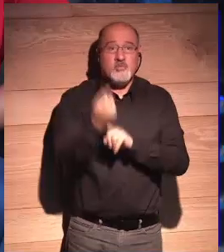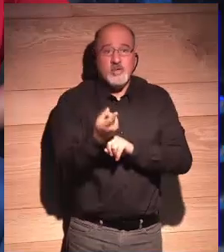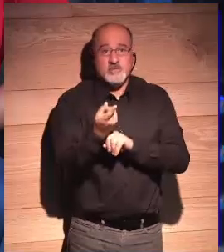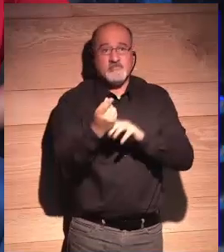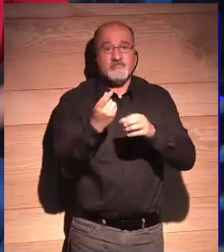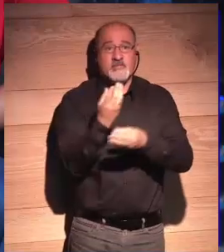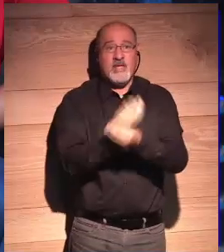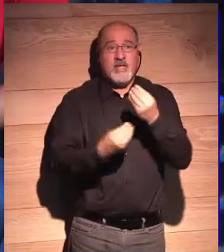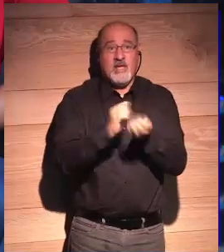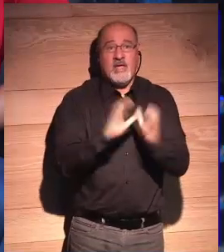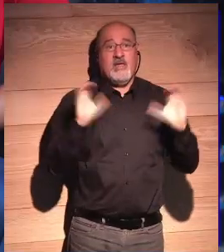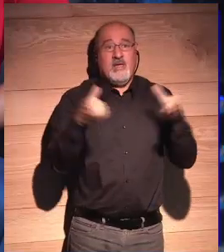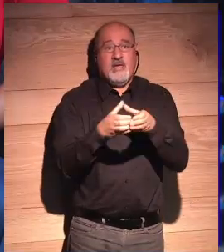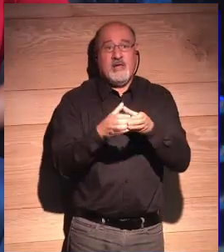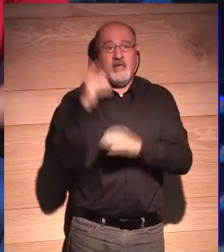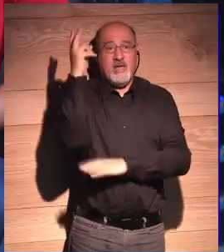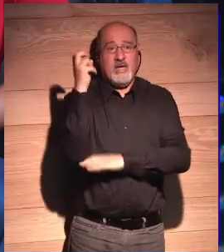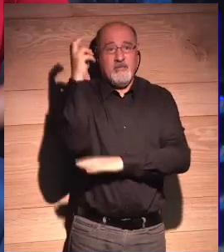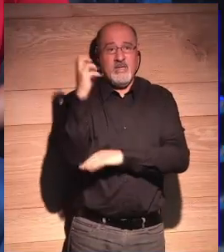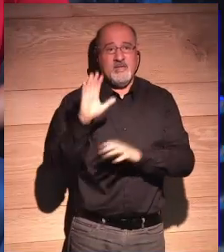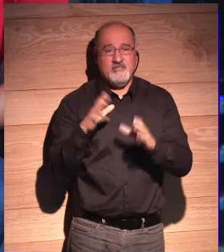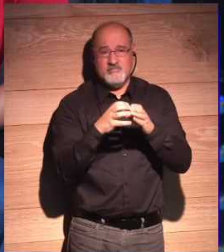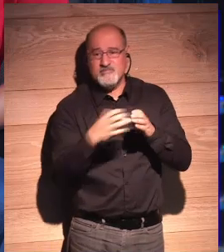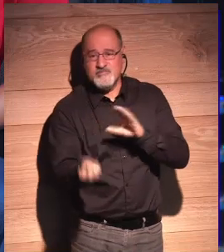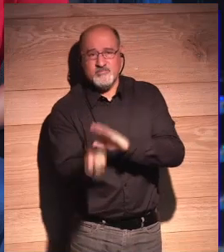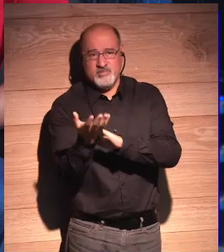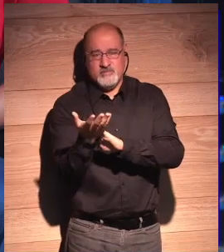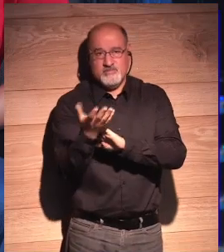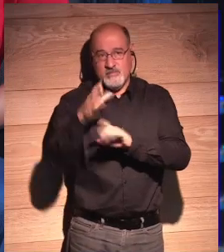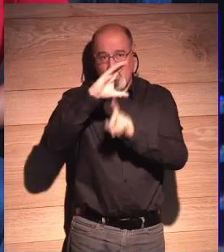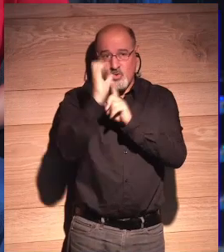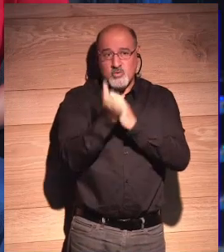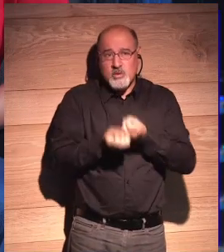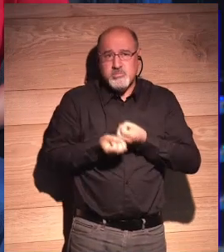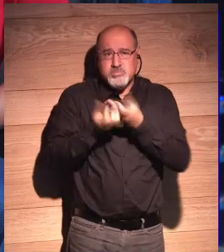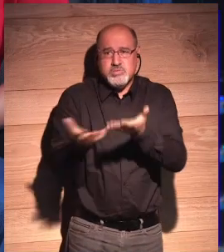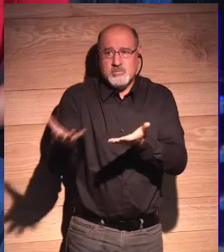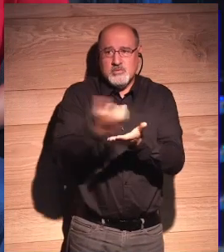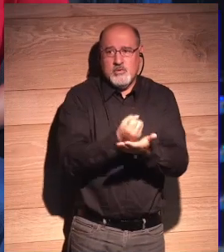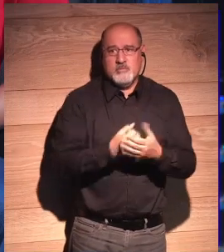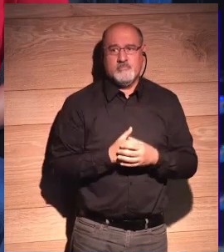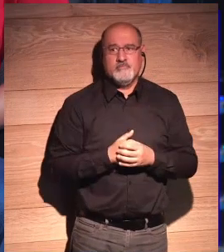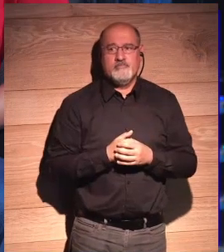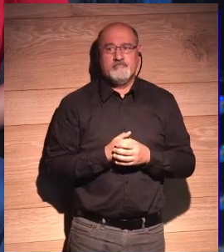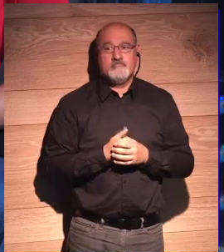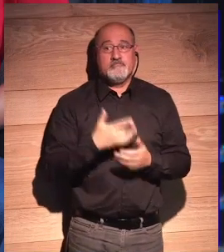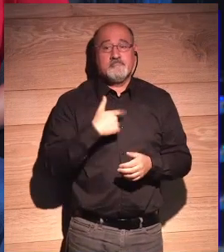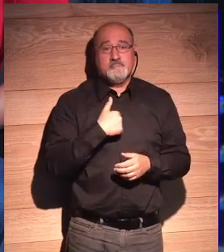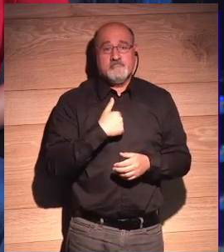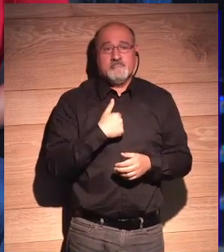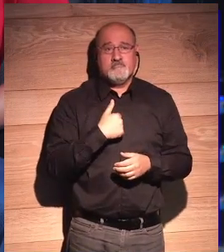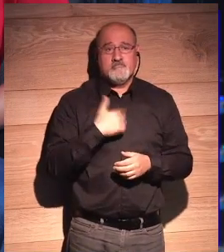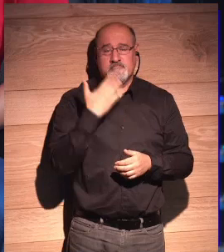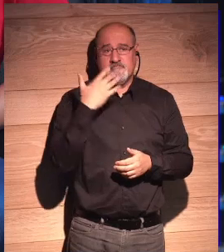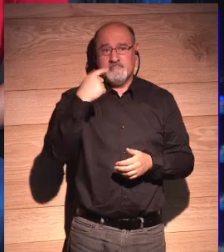culture kind of bubbled up into expressing this whole thing, and then I was sort of the child of that era of